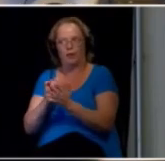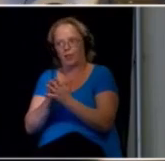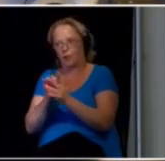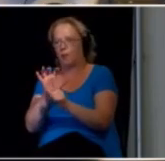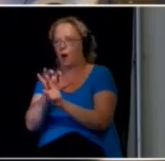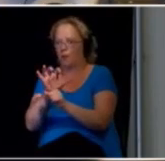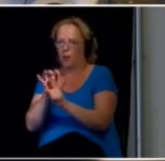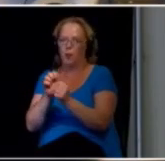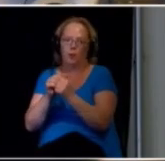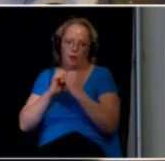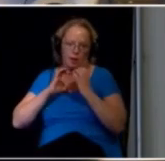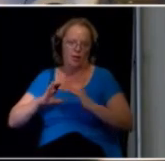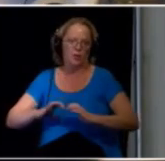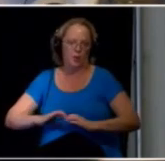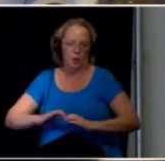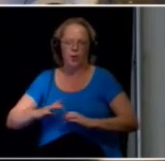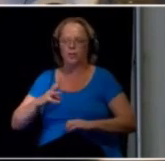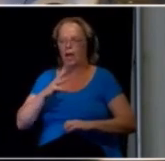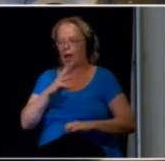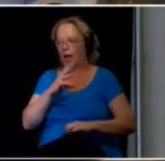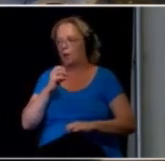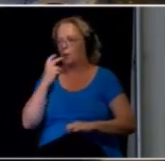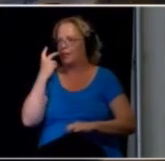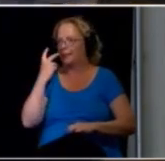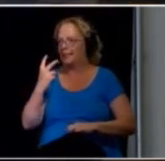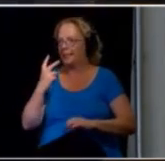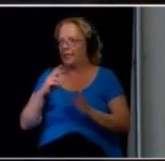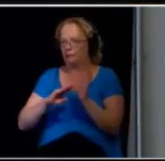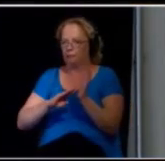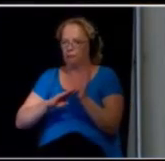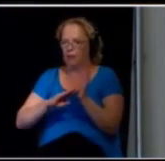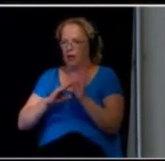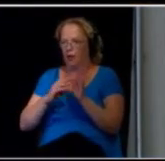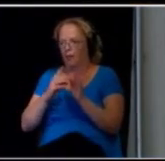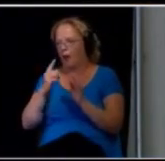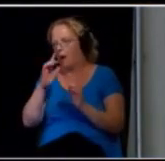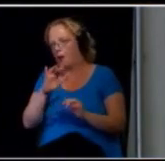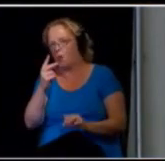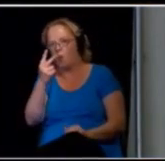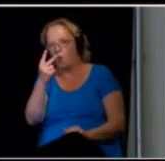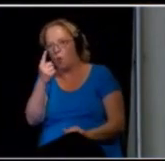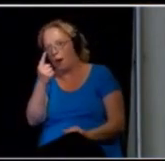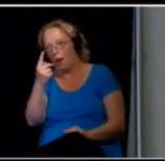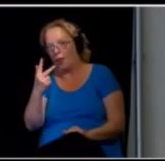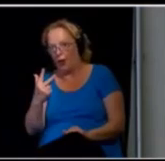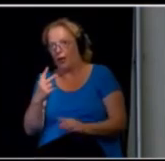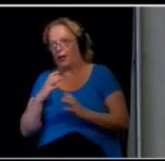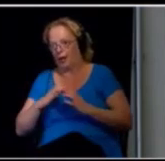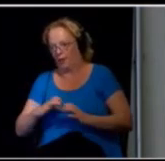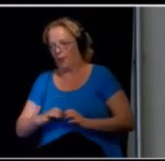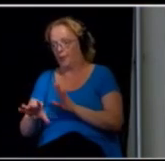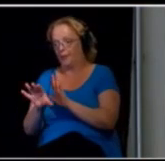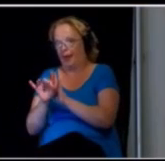by customers, and we're seeing sort of upwards of a third of customers choose the 70D.